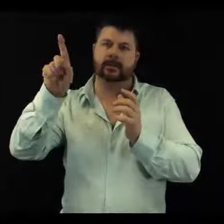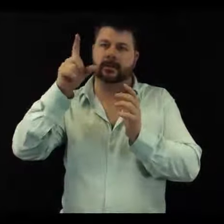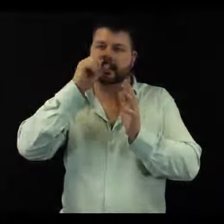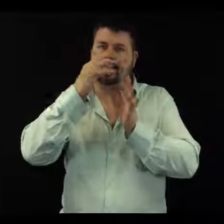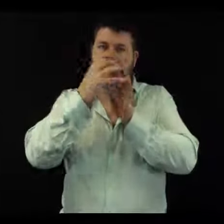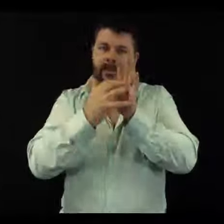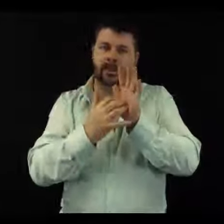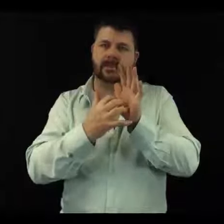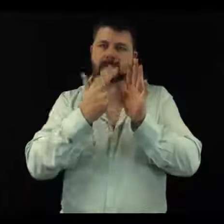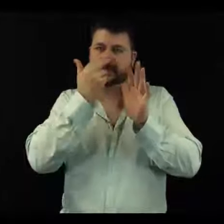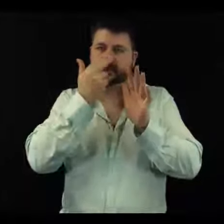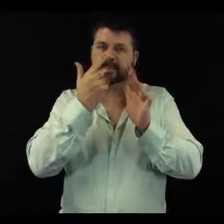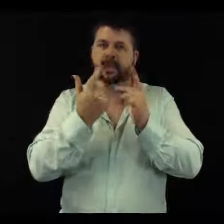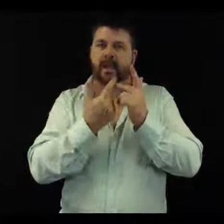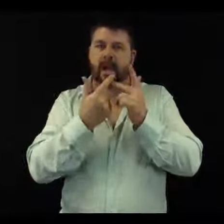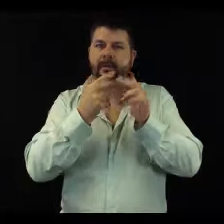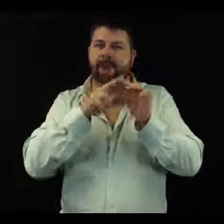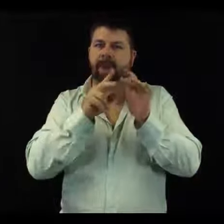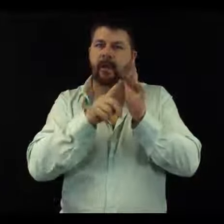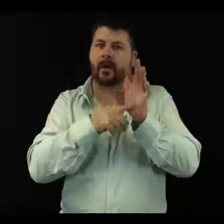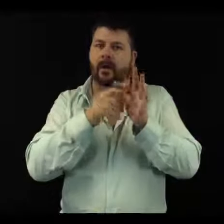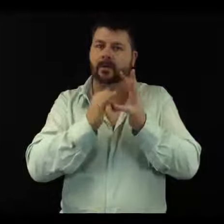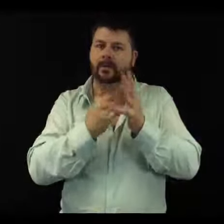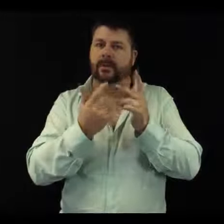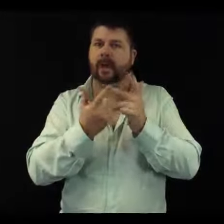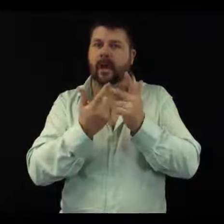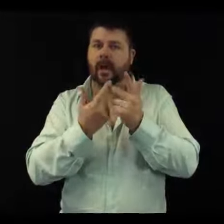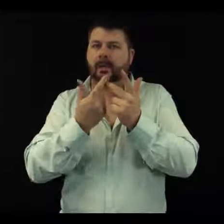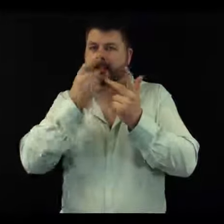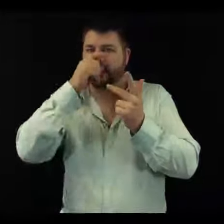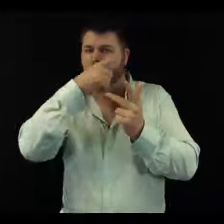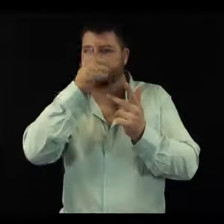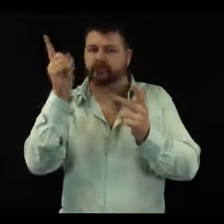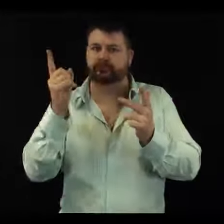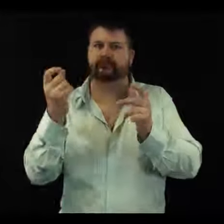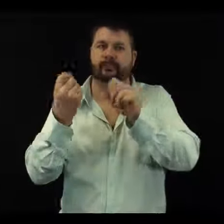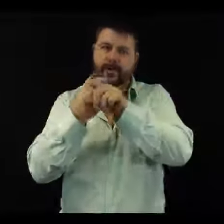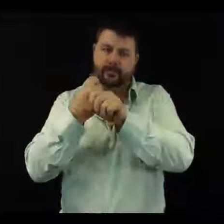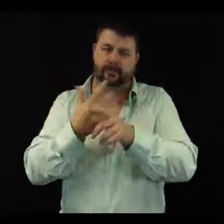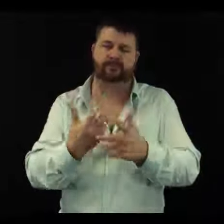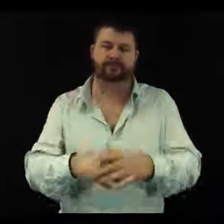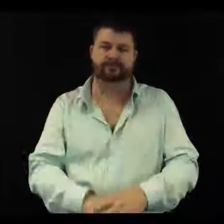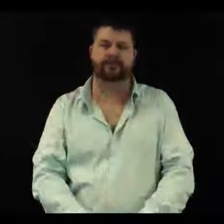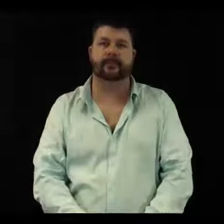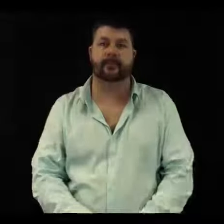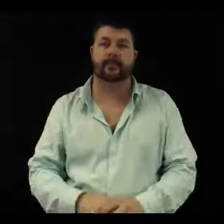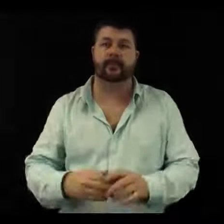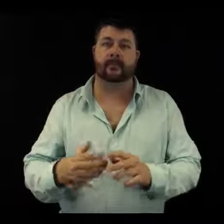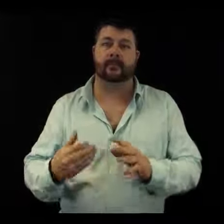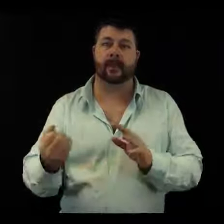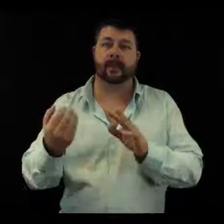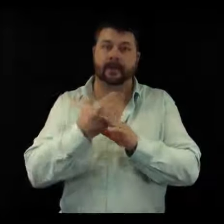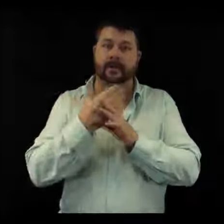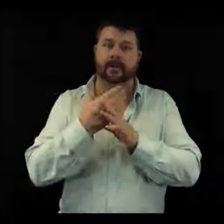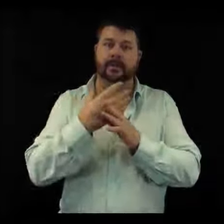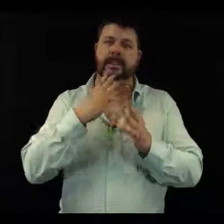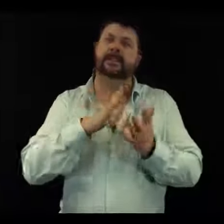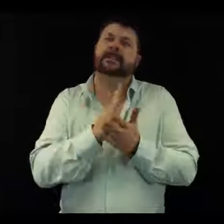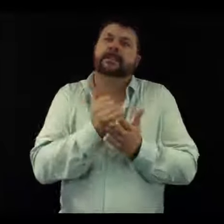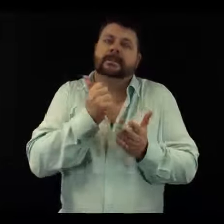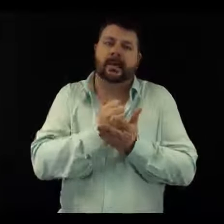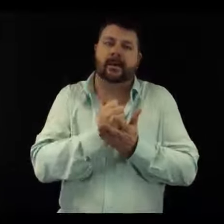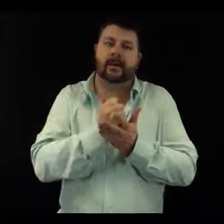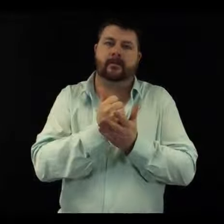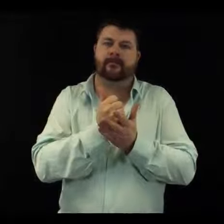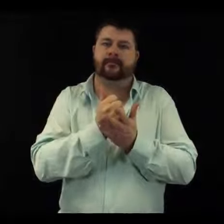Email lets you send text, images, and other files to another person's email address for them to view. Before you can send or receive an email,